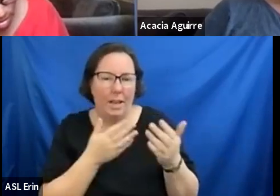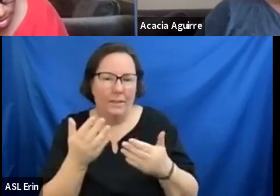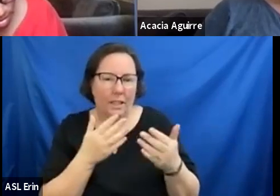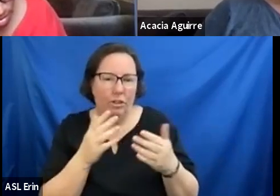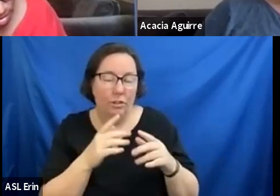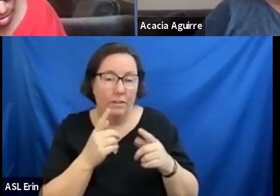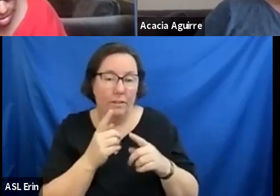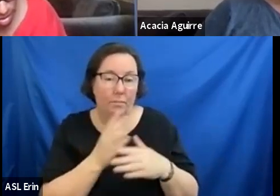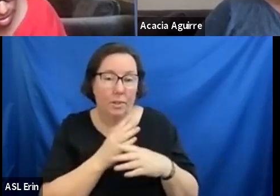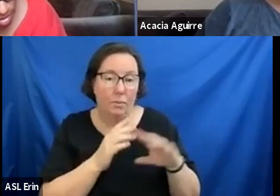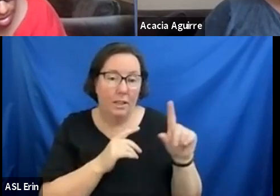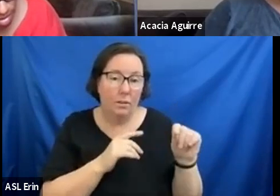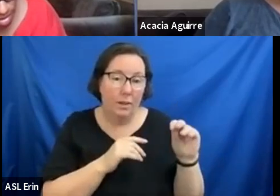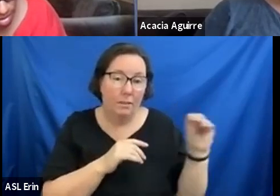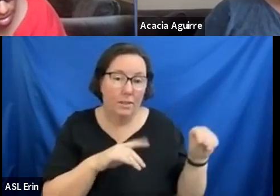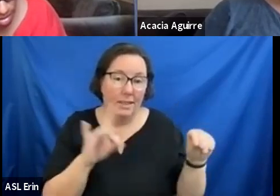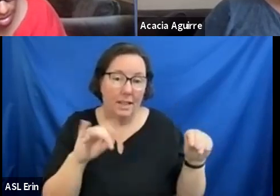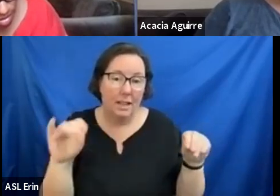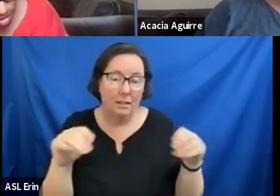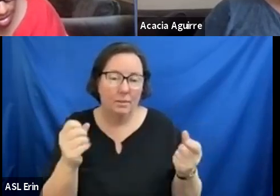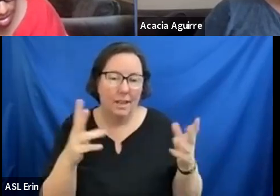20% and an 80%.